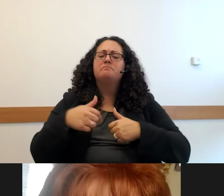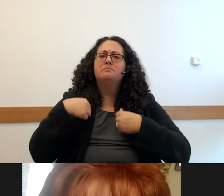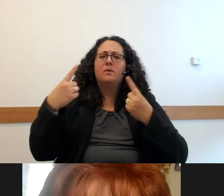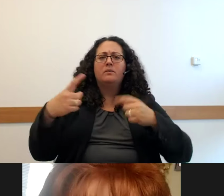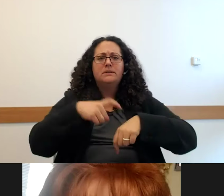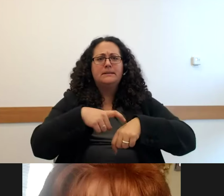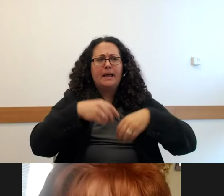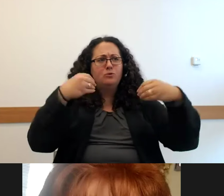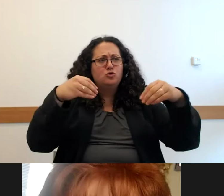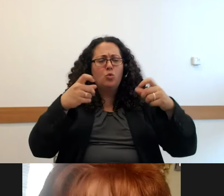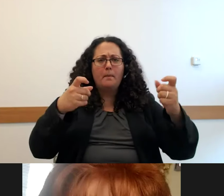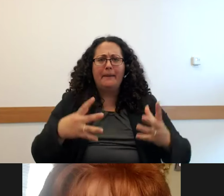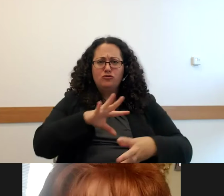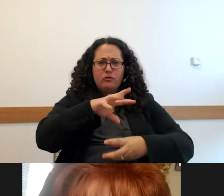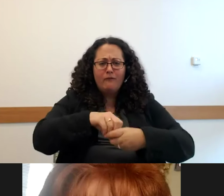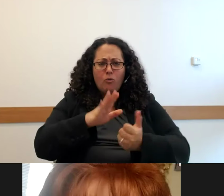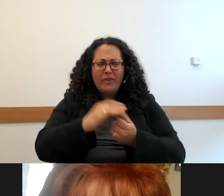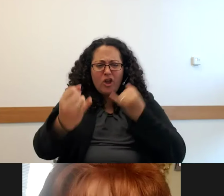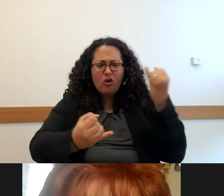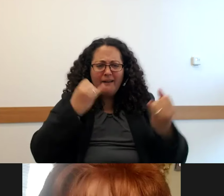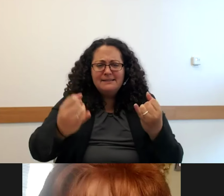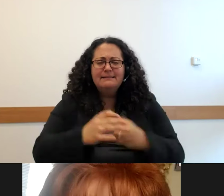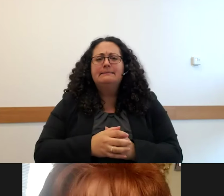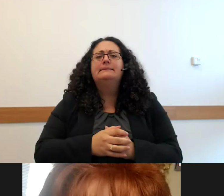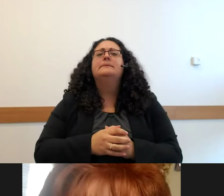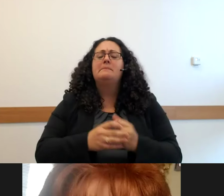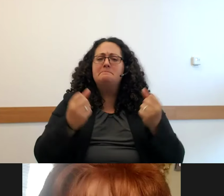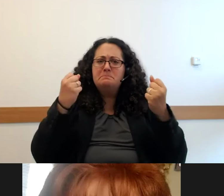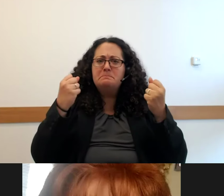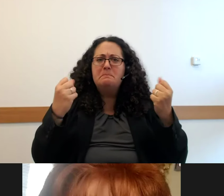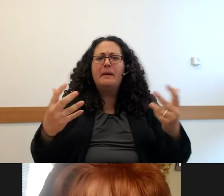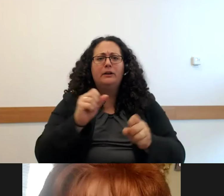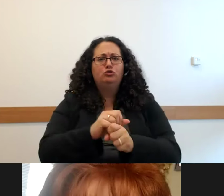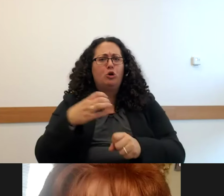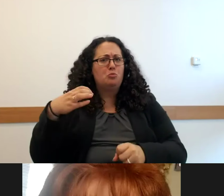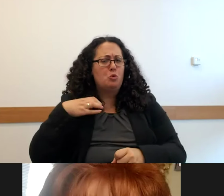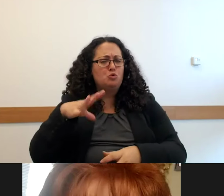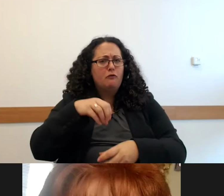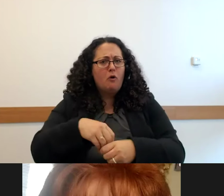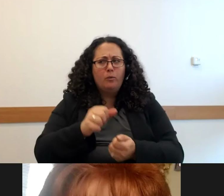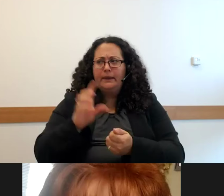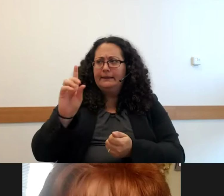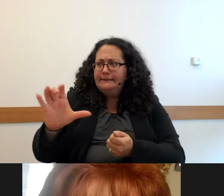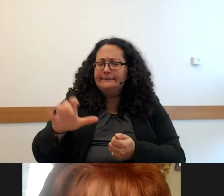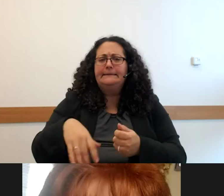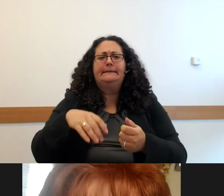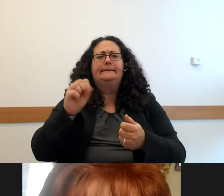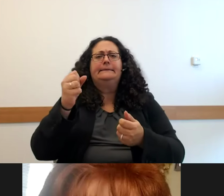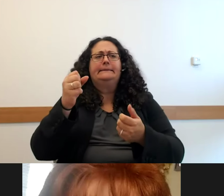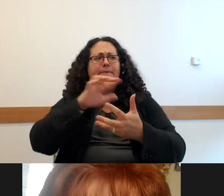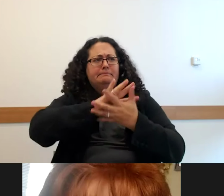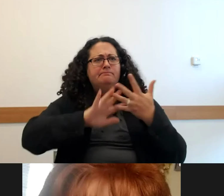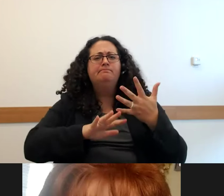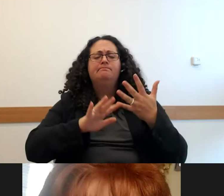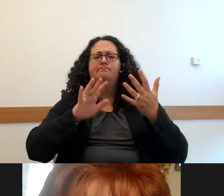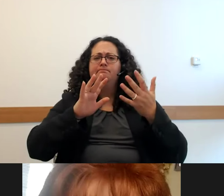managers involved and heard some of their ideas. And I talked to a lot of job coaches across the country, and they